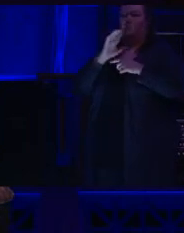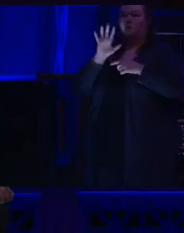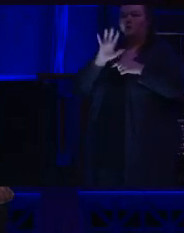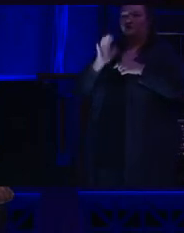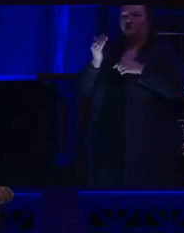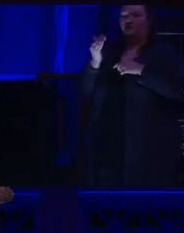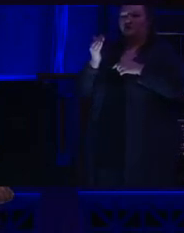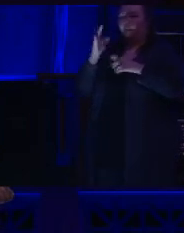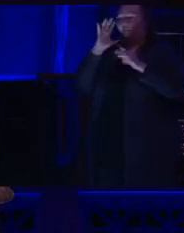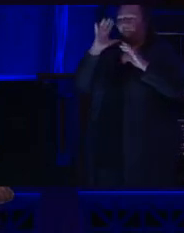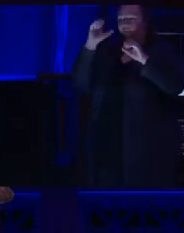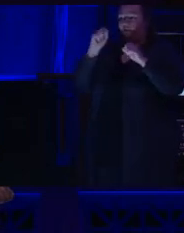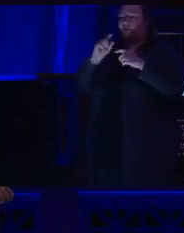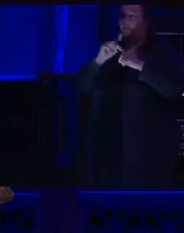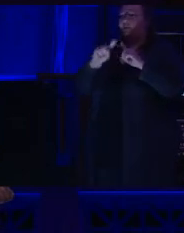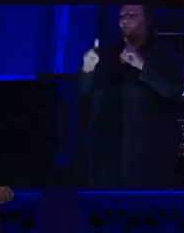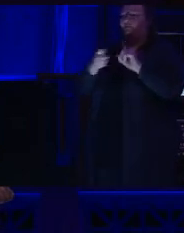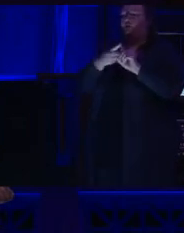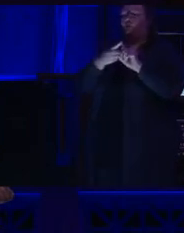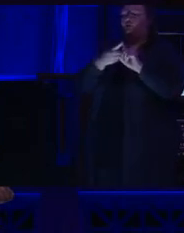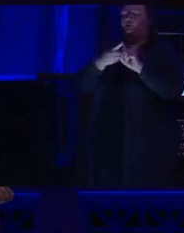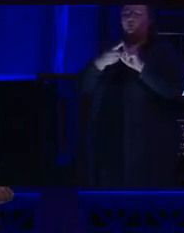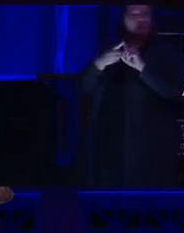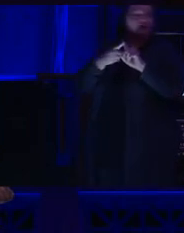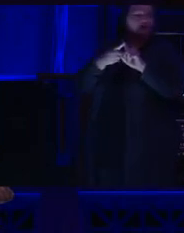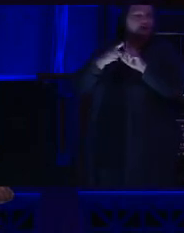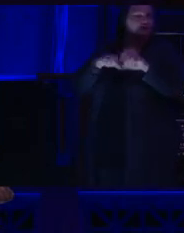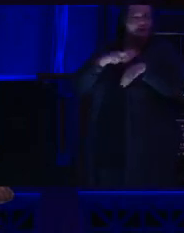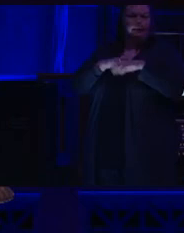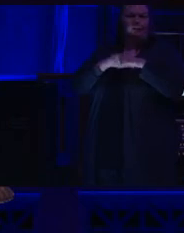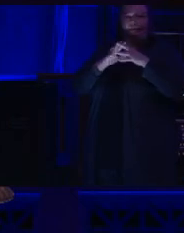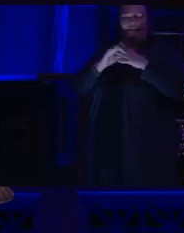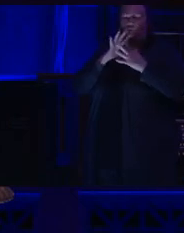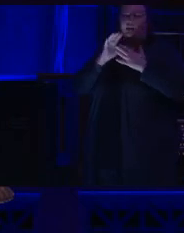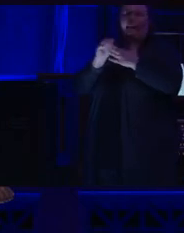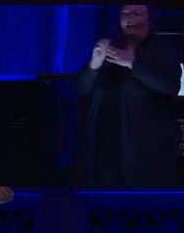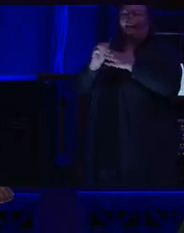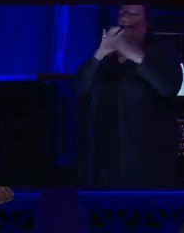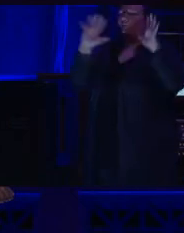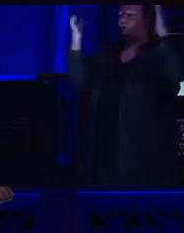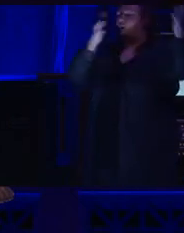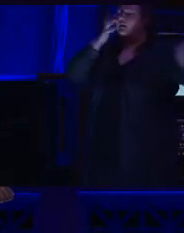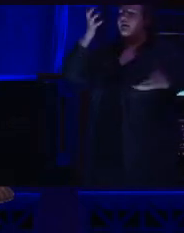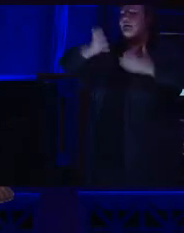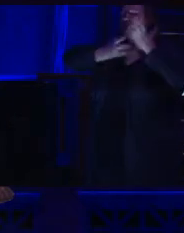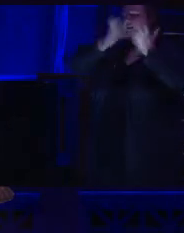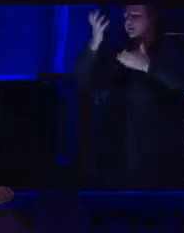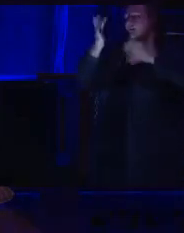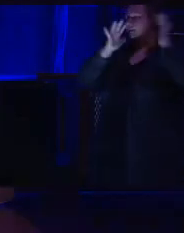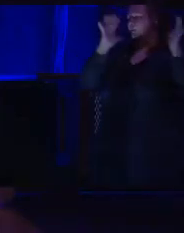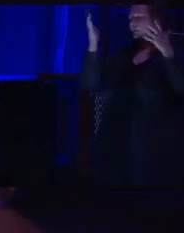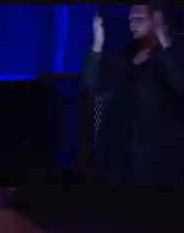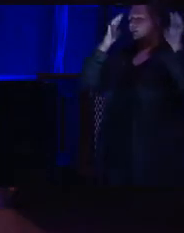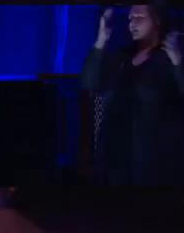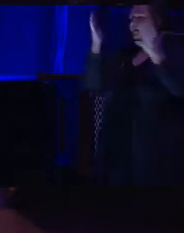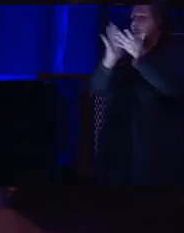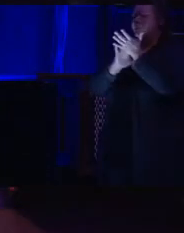president, but first Asian American to lead the University of Michigan.